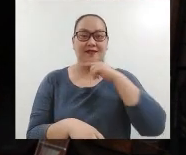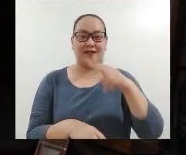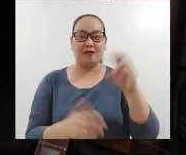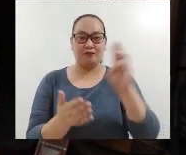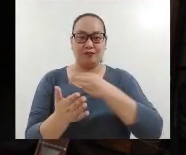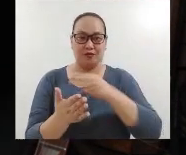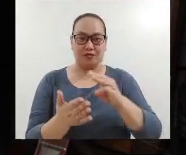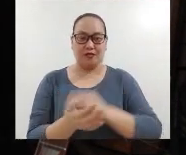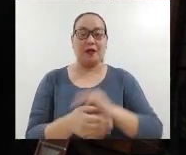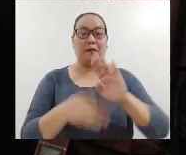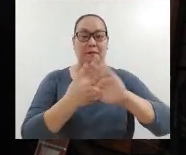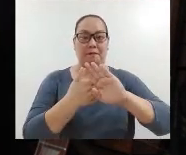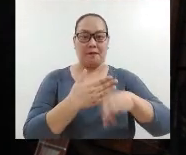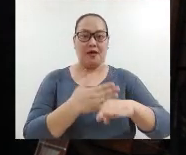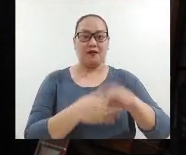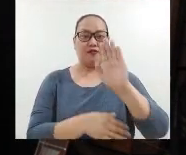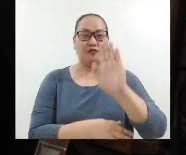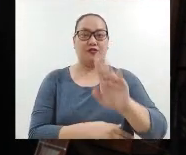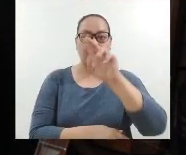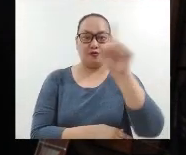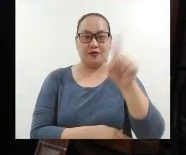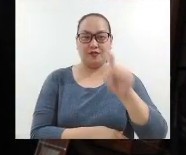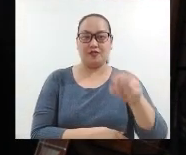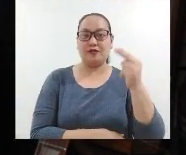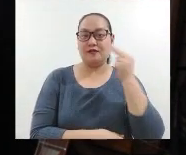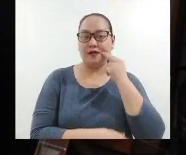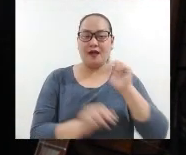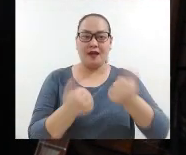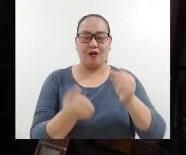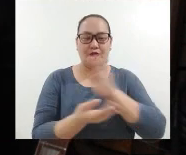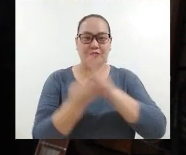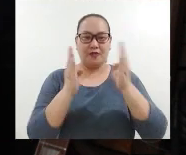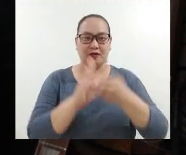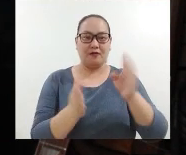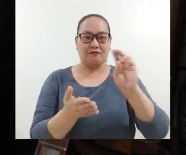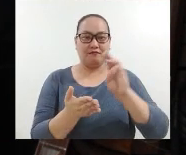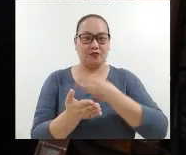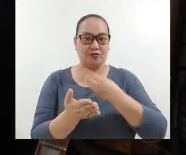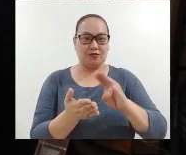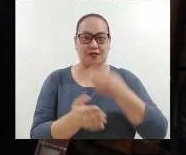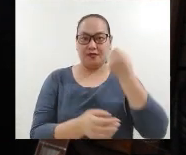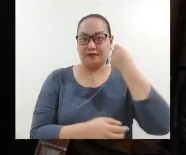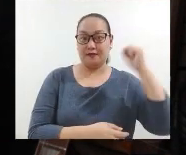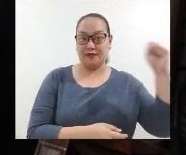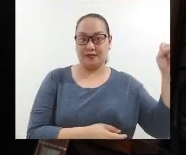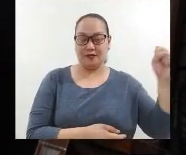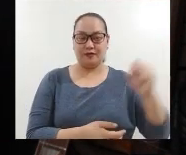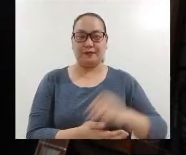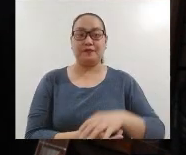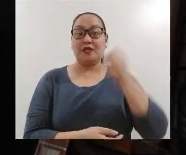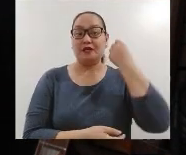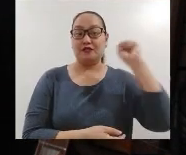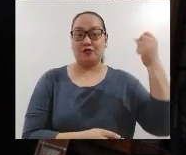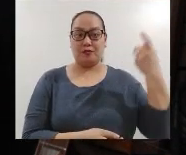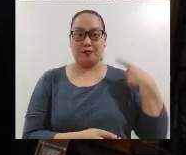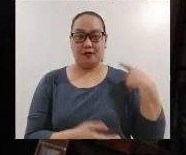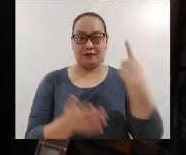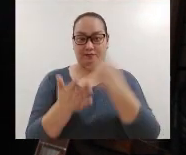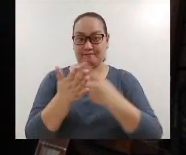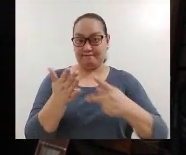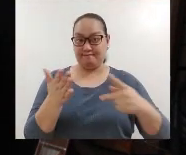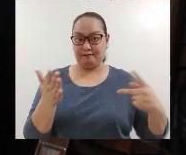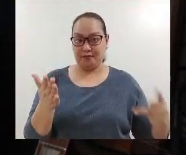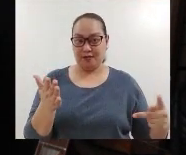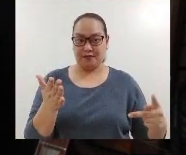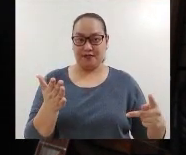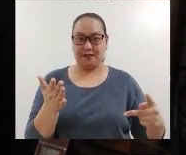to your question, Nan. Paano nga ba nagagawang musika ang mga tunog? Ang tunog ay may mga katangian